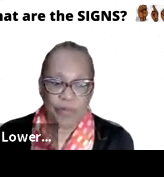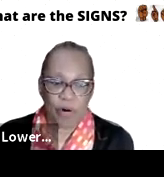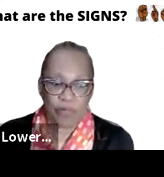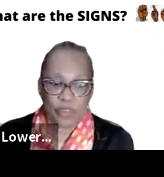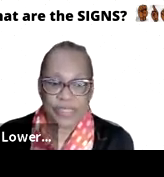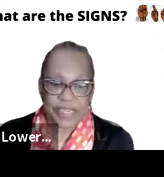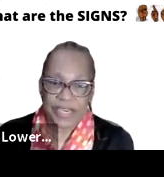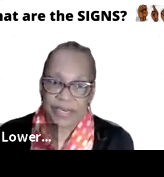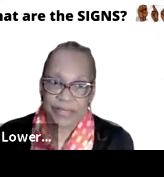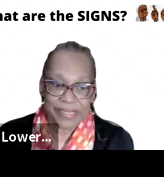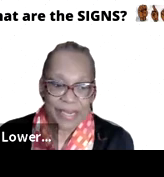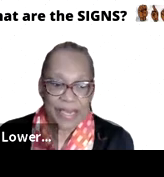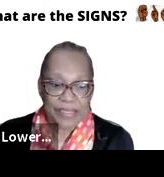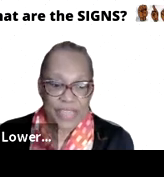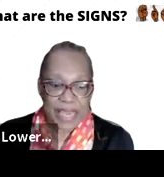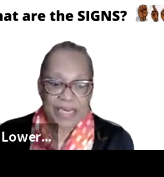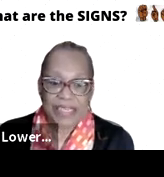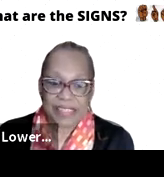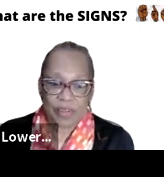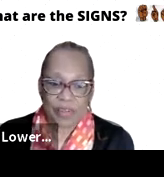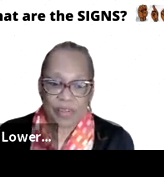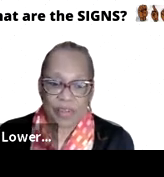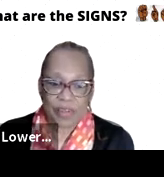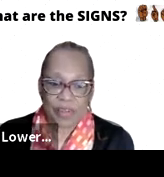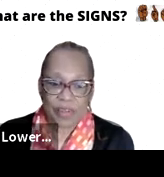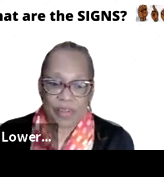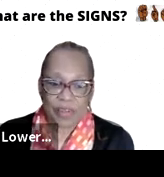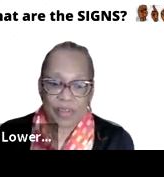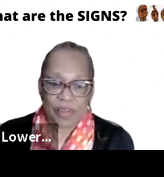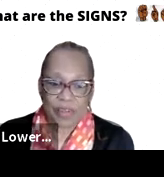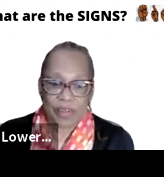profession for over 20 years. Janet is a